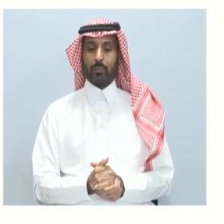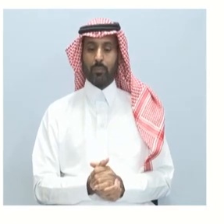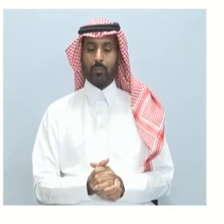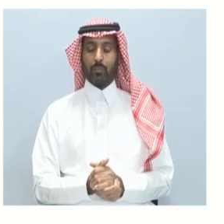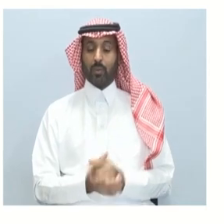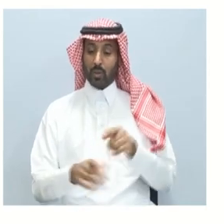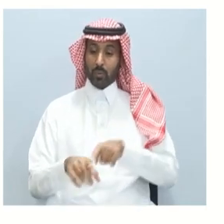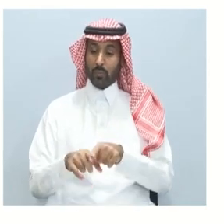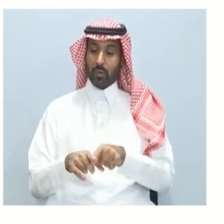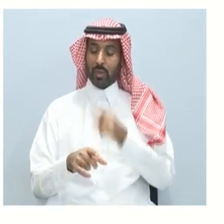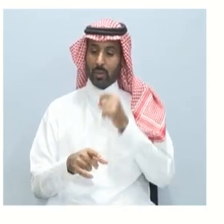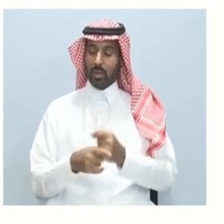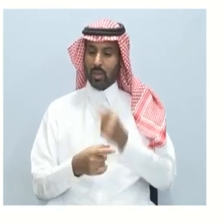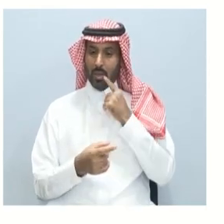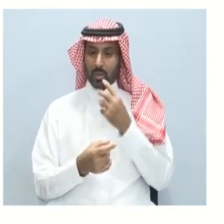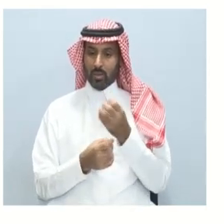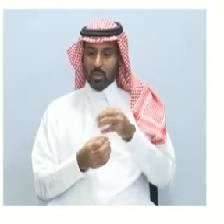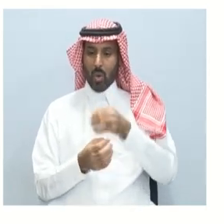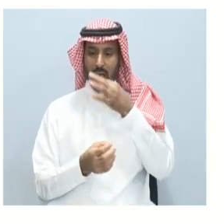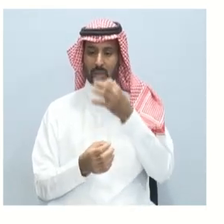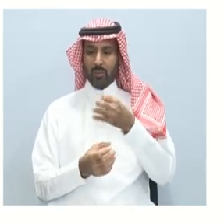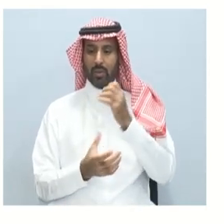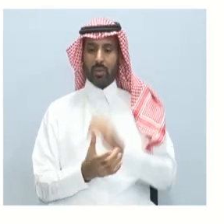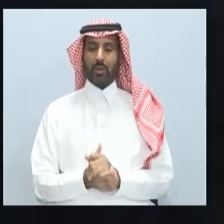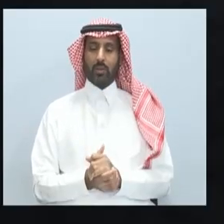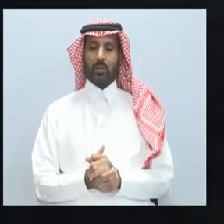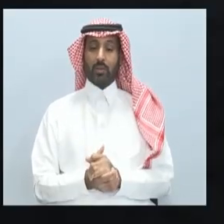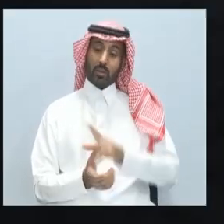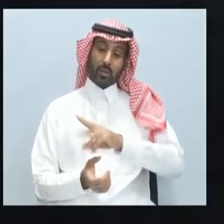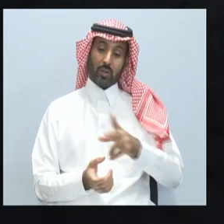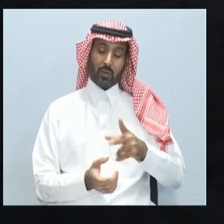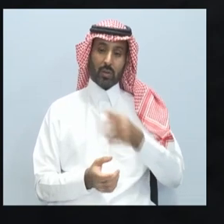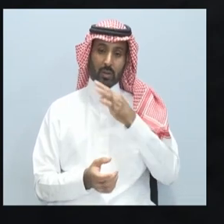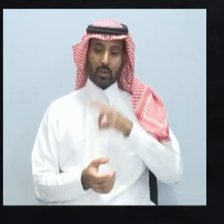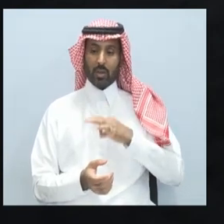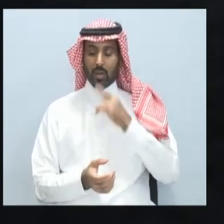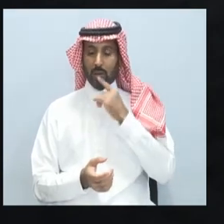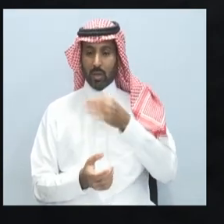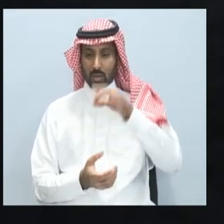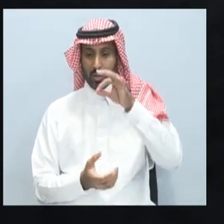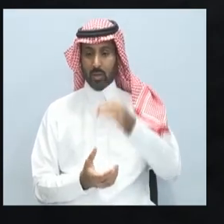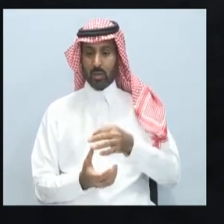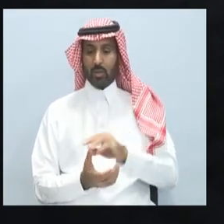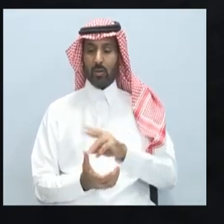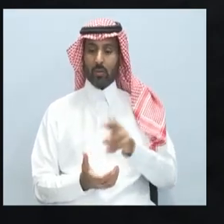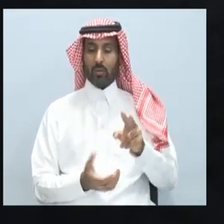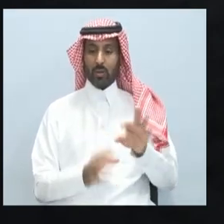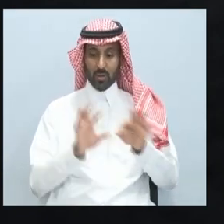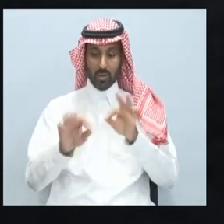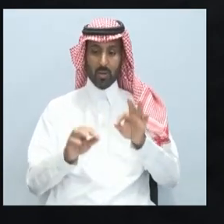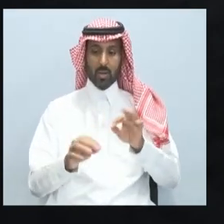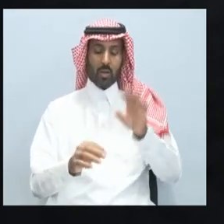your friend likes to have a flat white. Does this make you different from one another? Does this make your